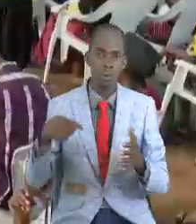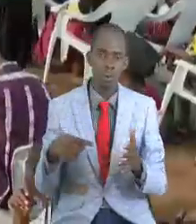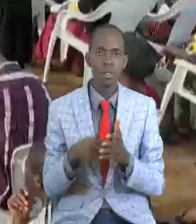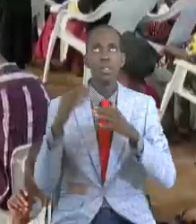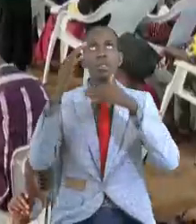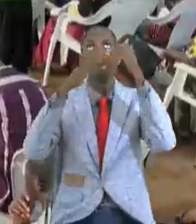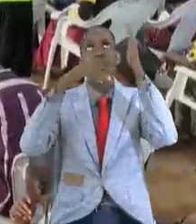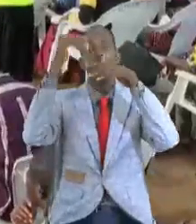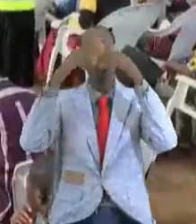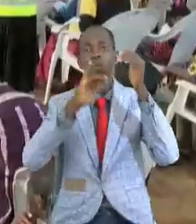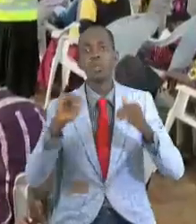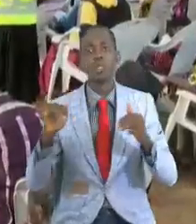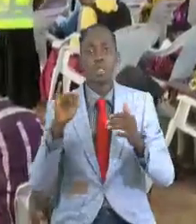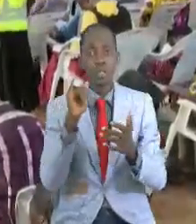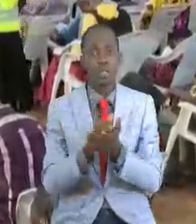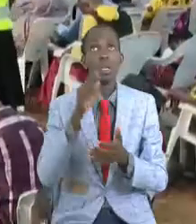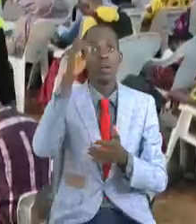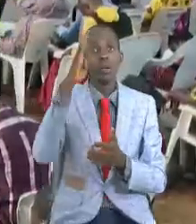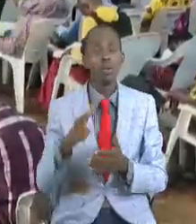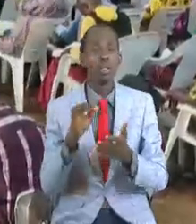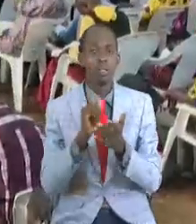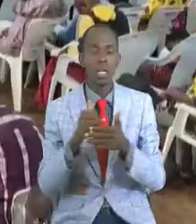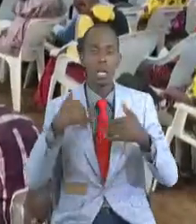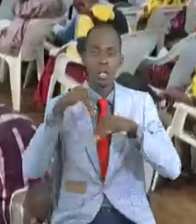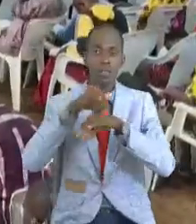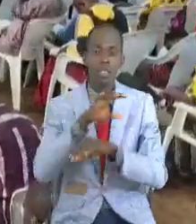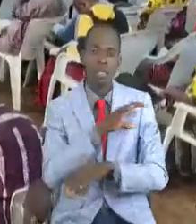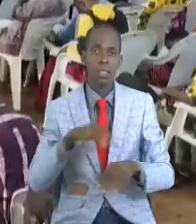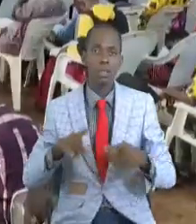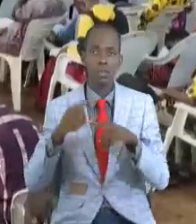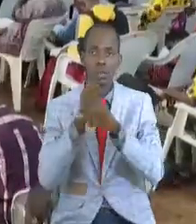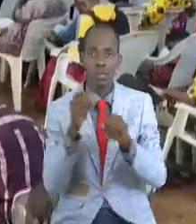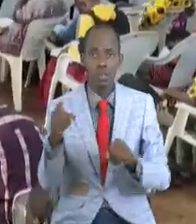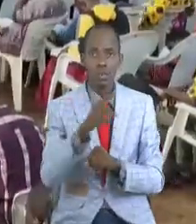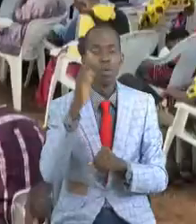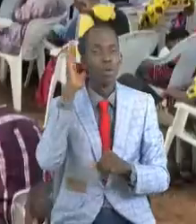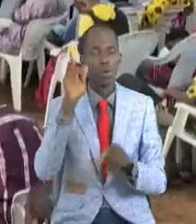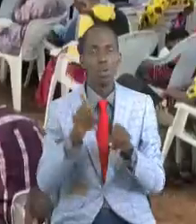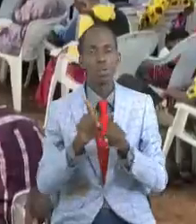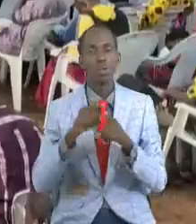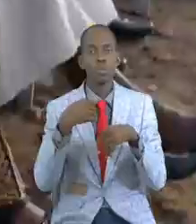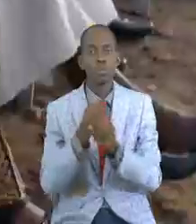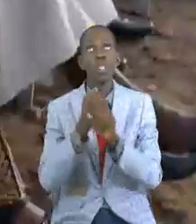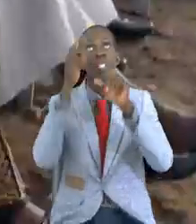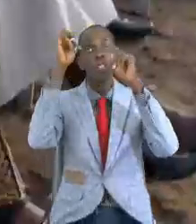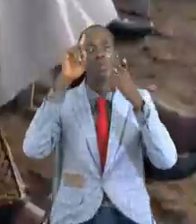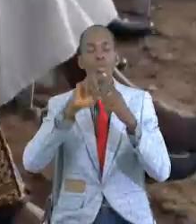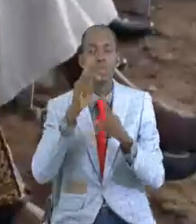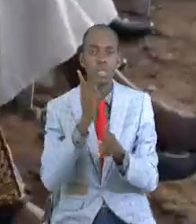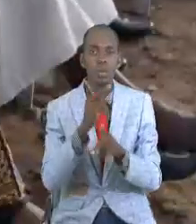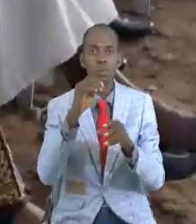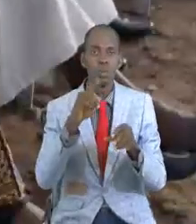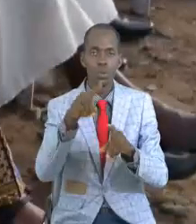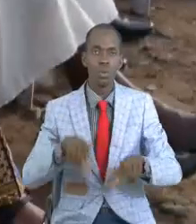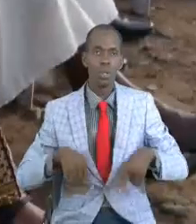That God that has sent Christ to save you will also make him to sustain you in your life in Jesus' name.